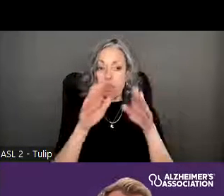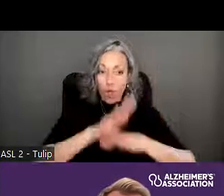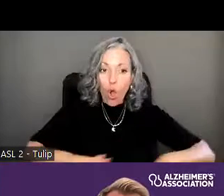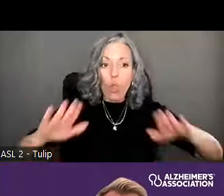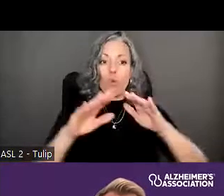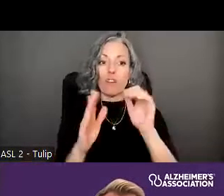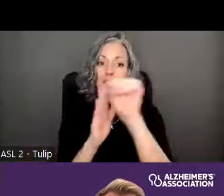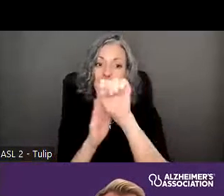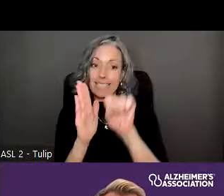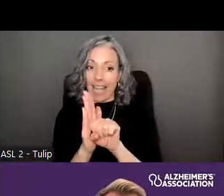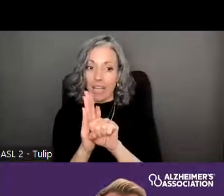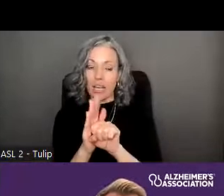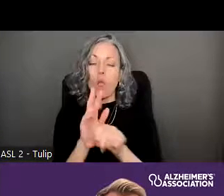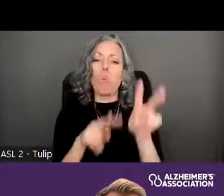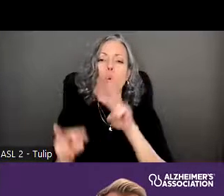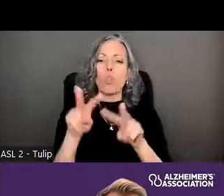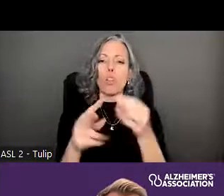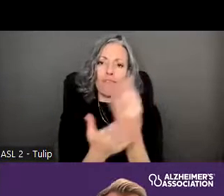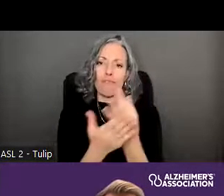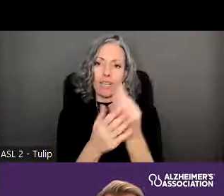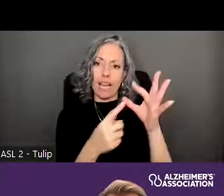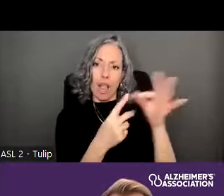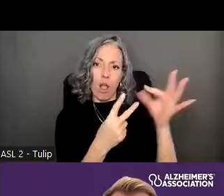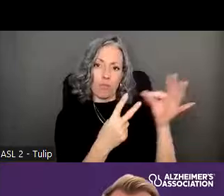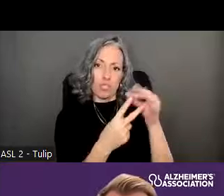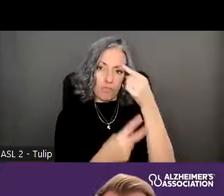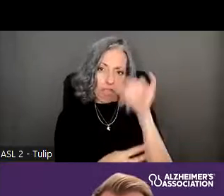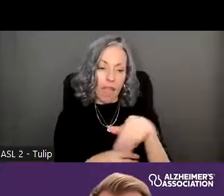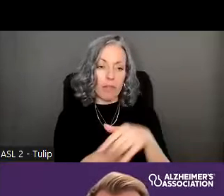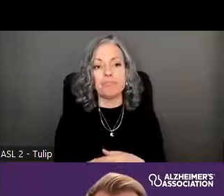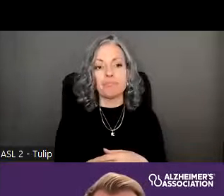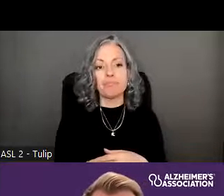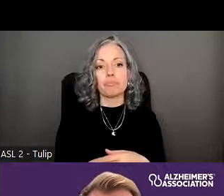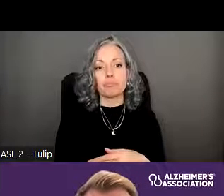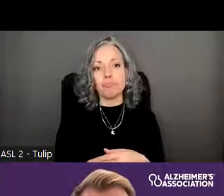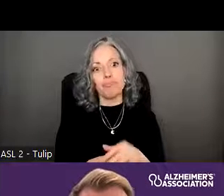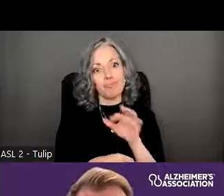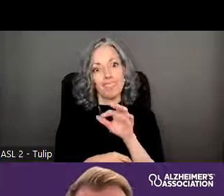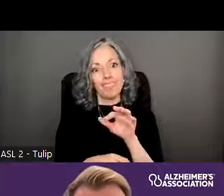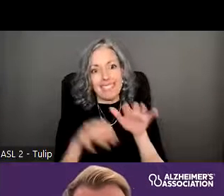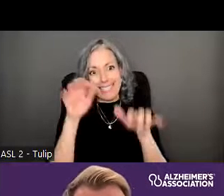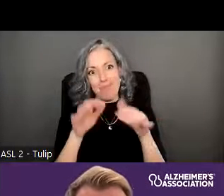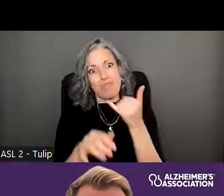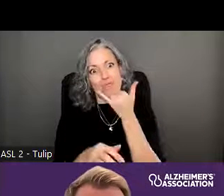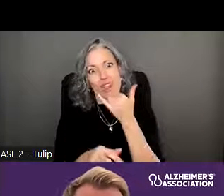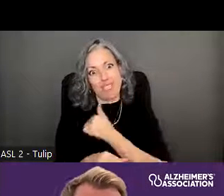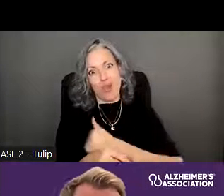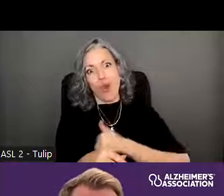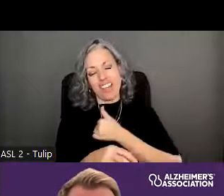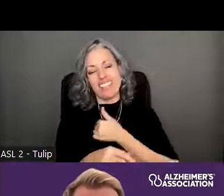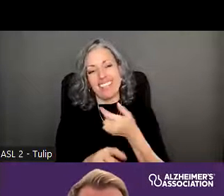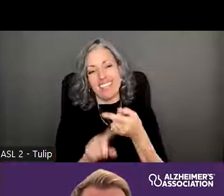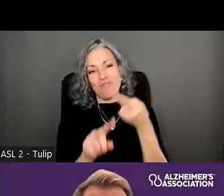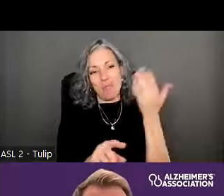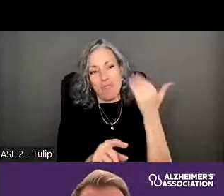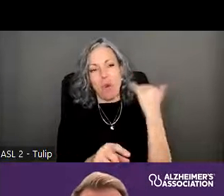And we are exploring funding options for that. And I will notice there's a typo on the right side. That's a carryover from the last slide, so